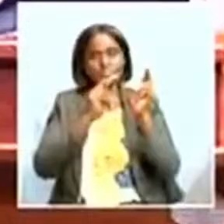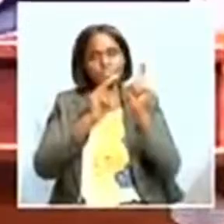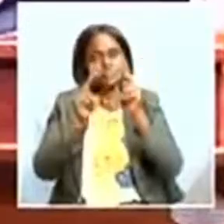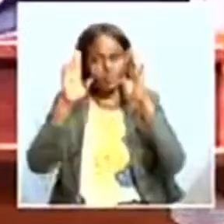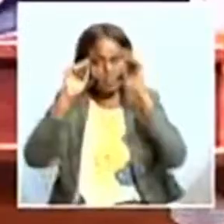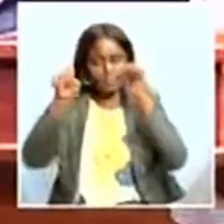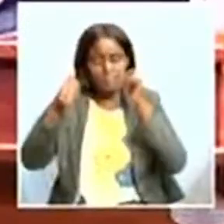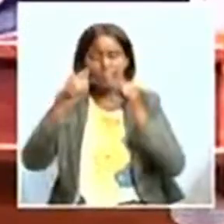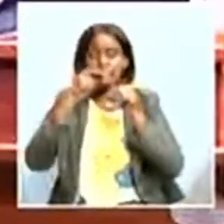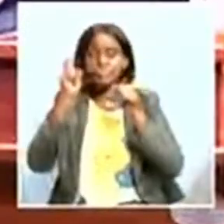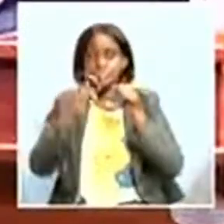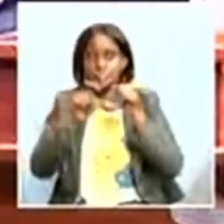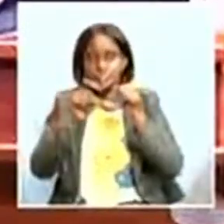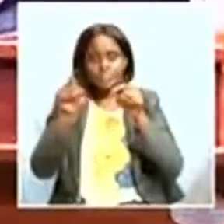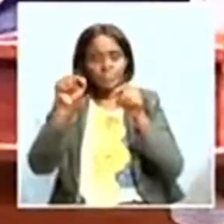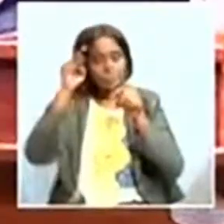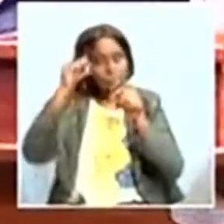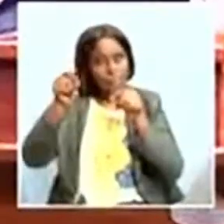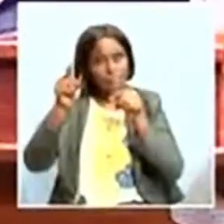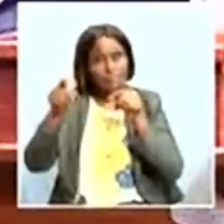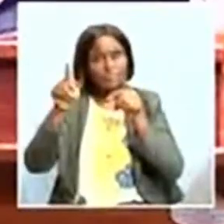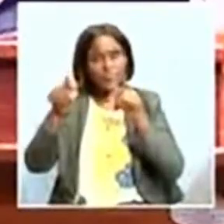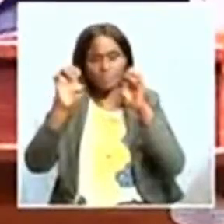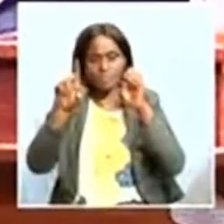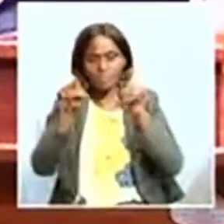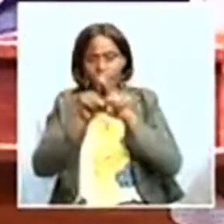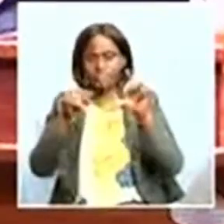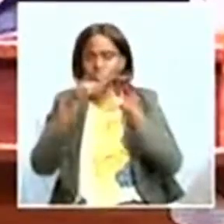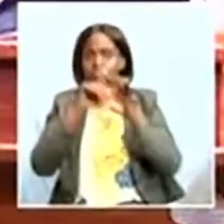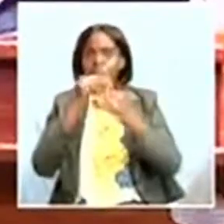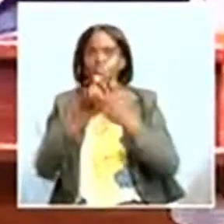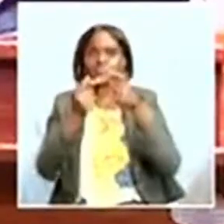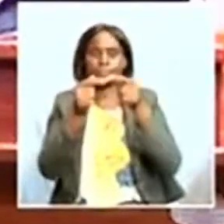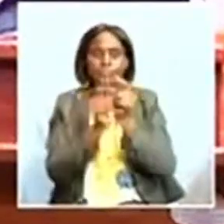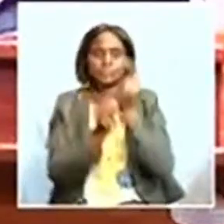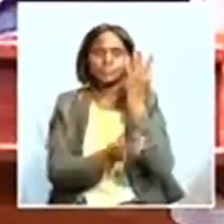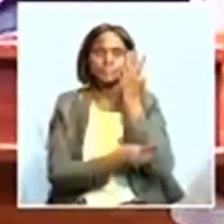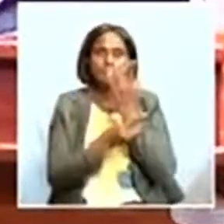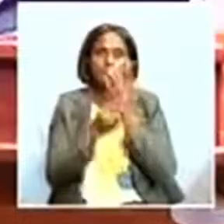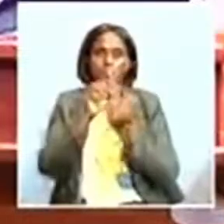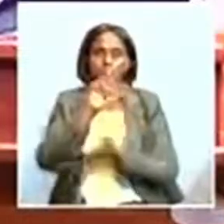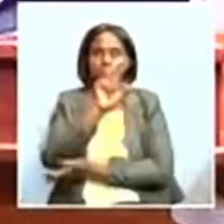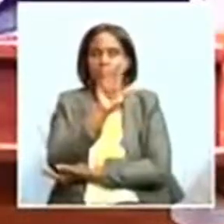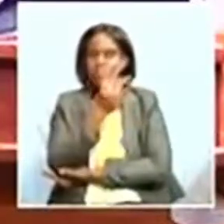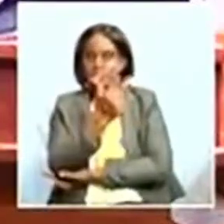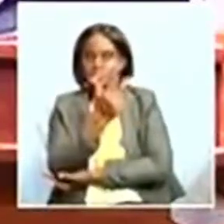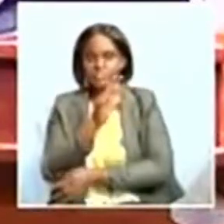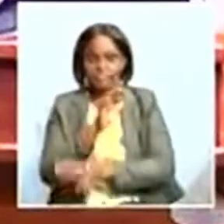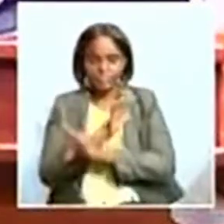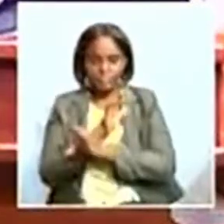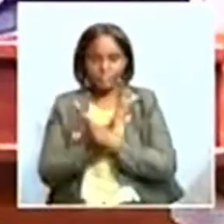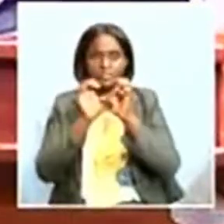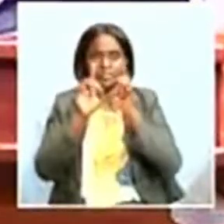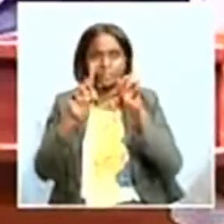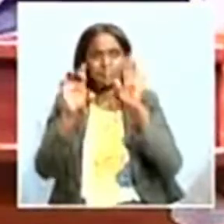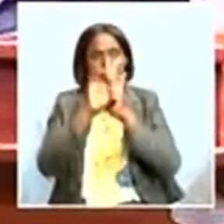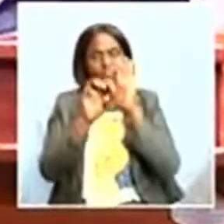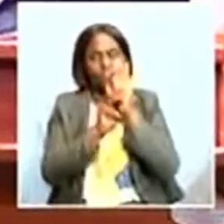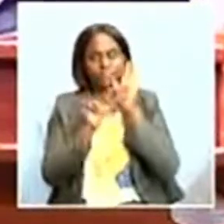President's directive, the Ministry of Education engaged all stakeholders to develop the 2023 Zambia education